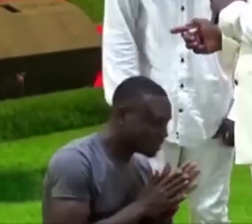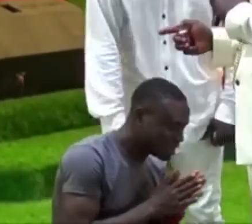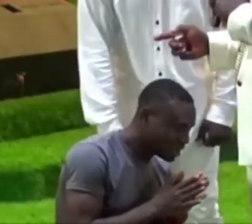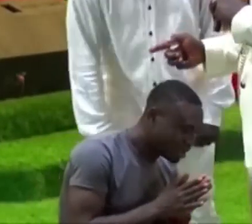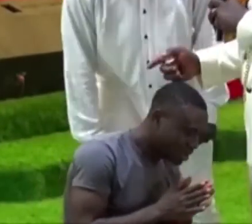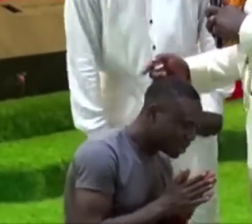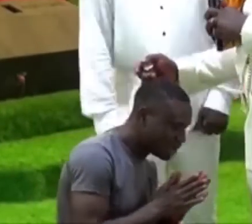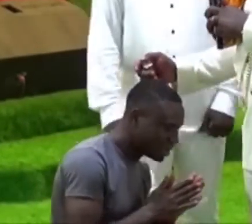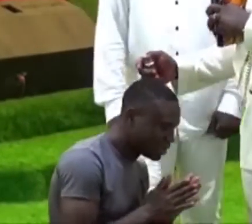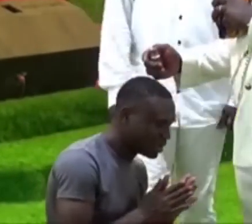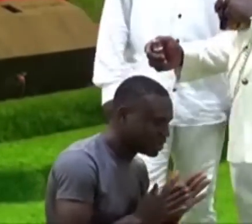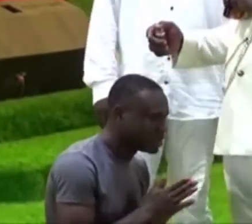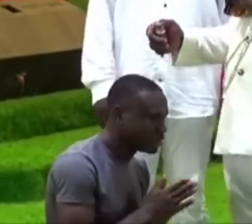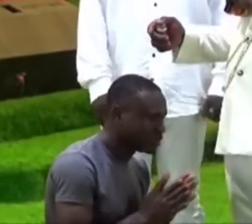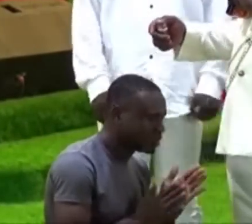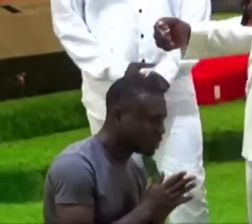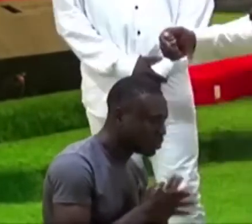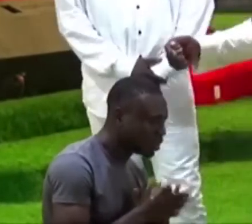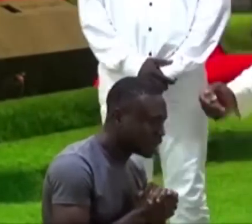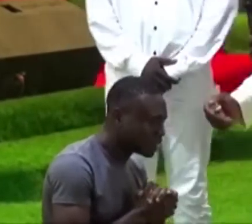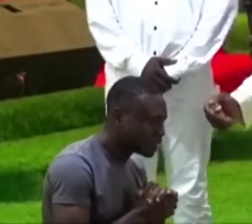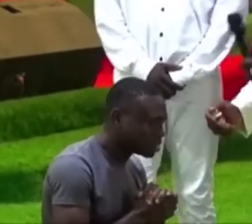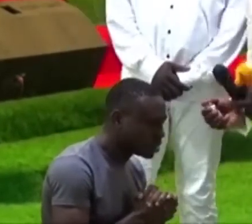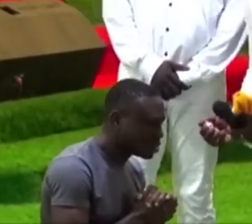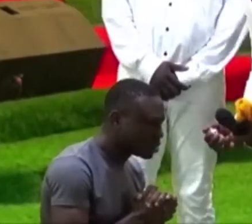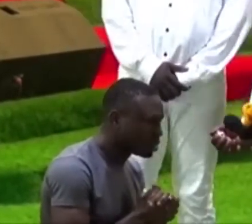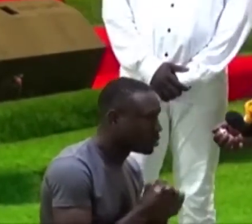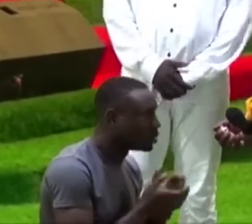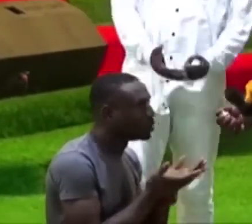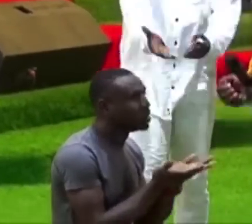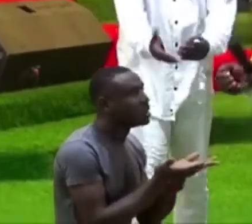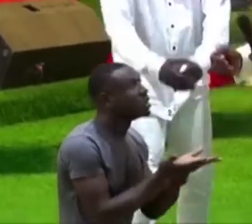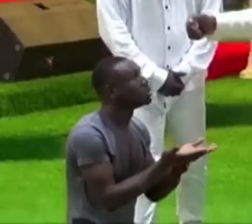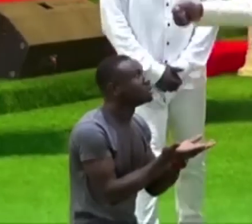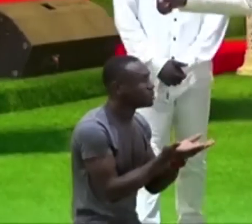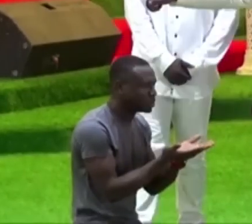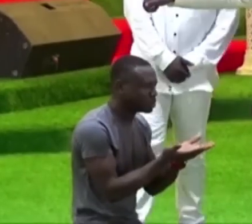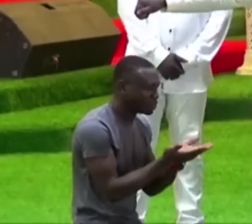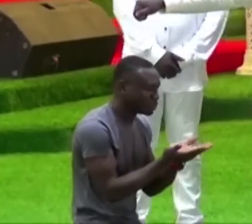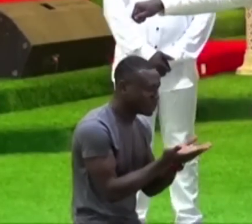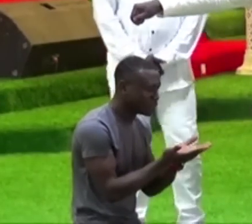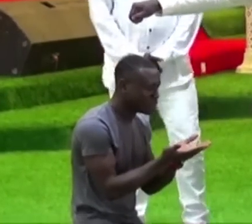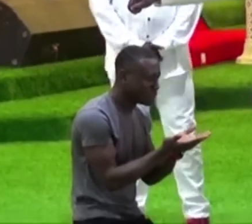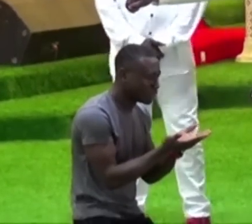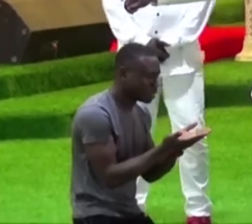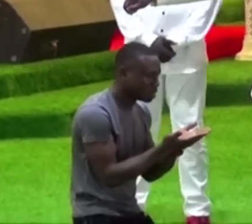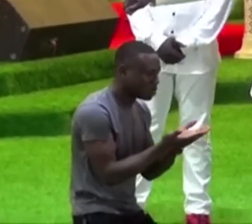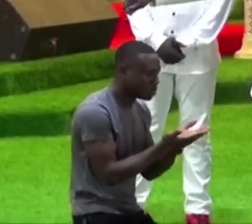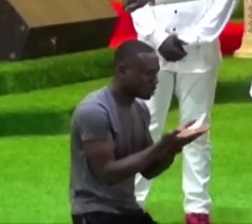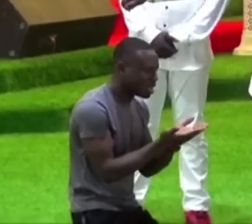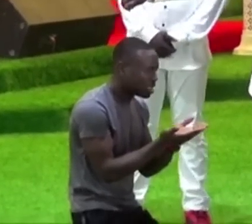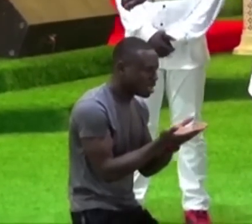se Wani kiye se iya mo Wani ko le pasido Kalaba sada